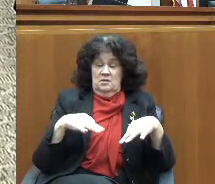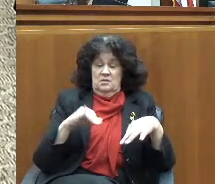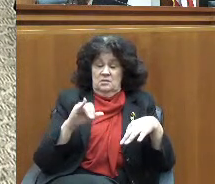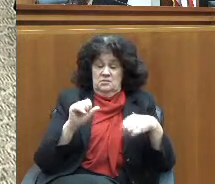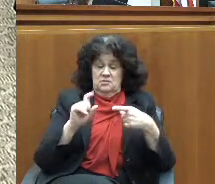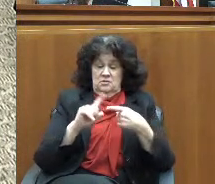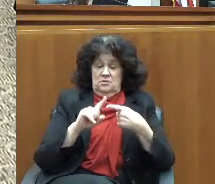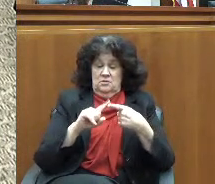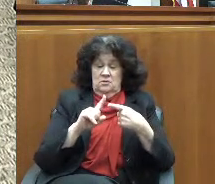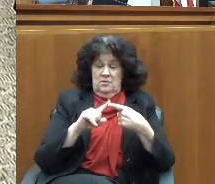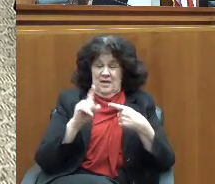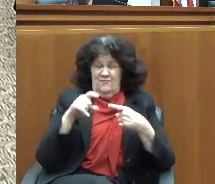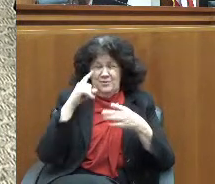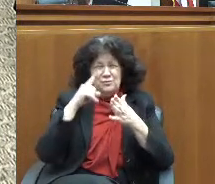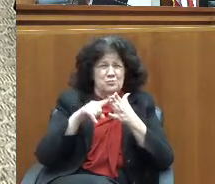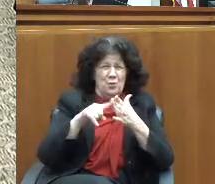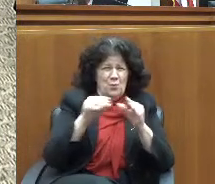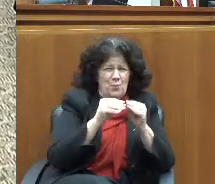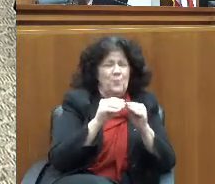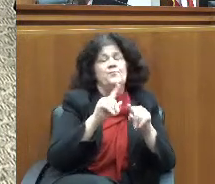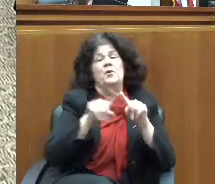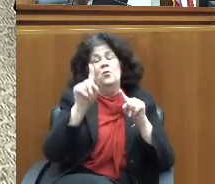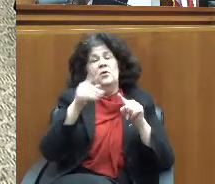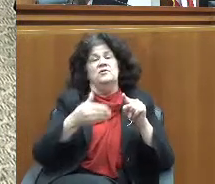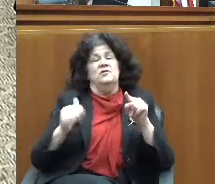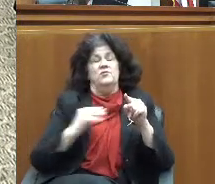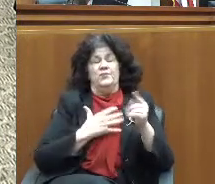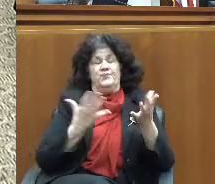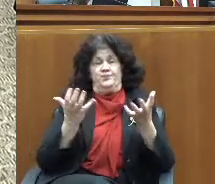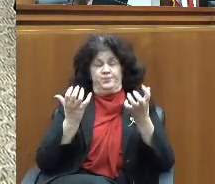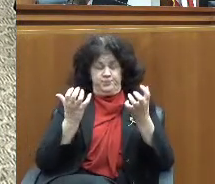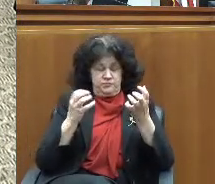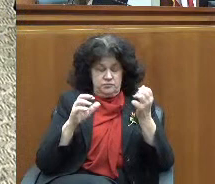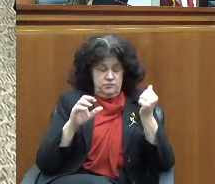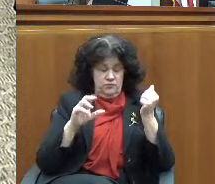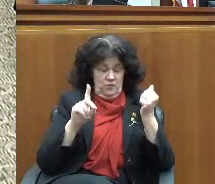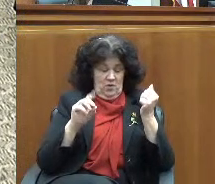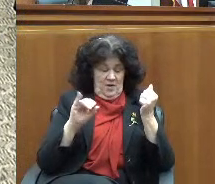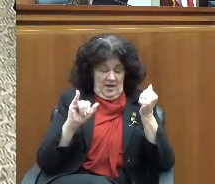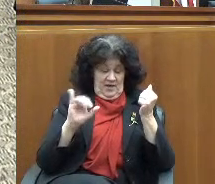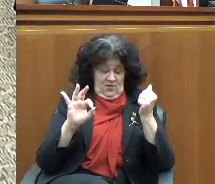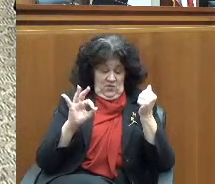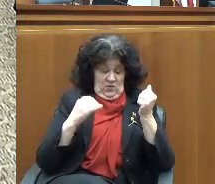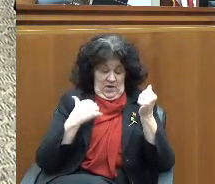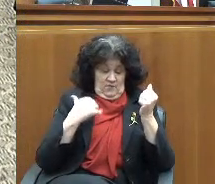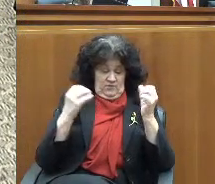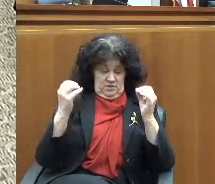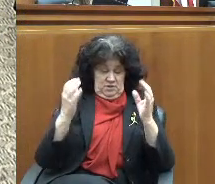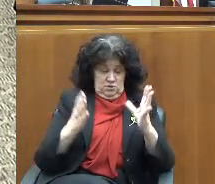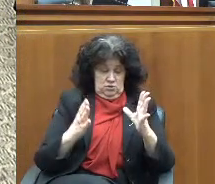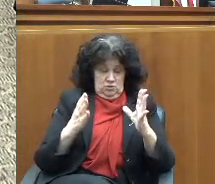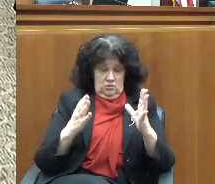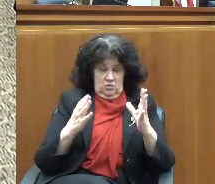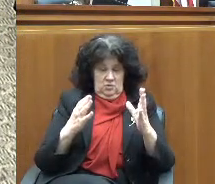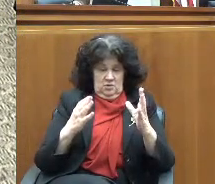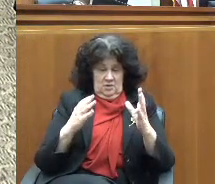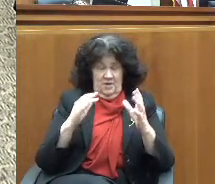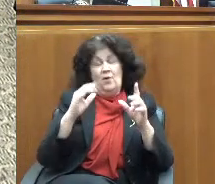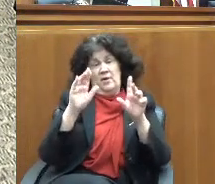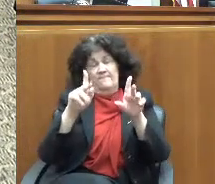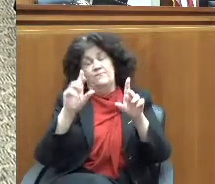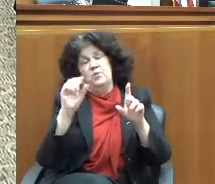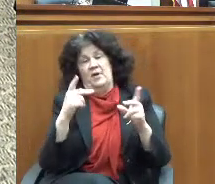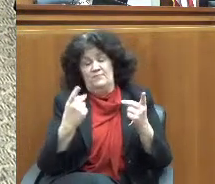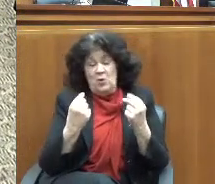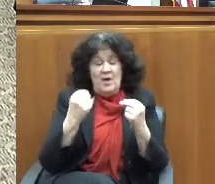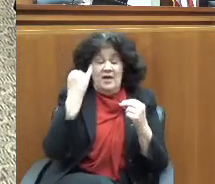one, we have to further explore it, but one of the things we intend to do is if we have a teacher that comes before the council